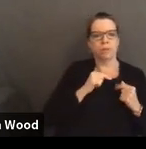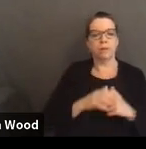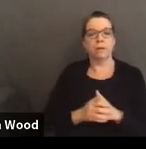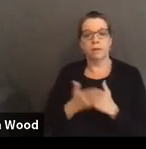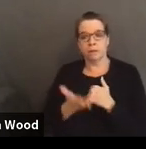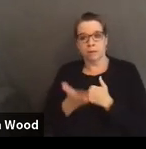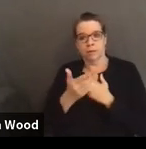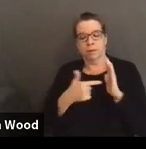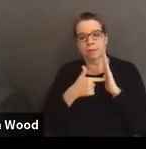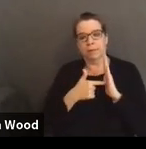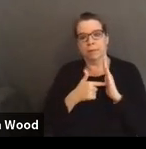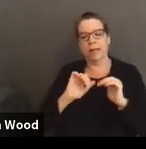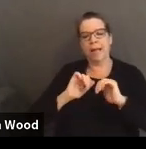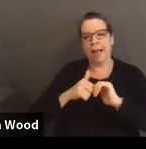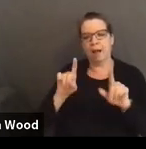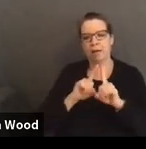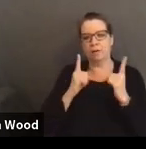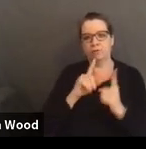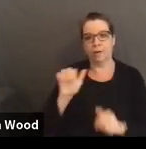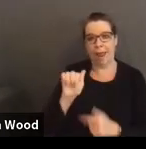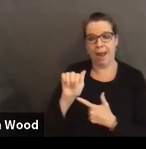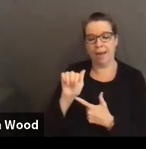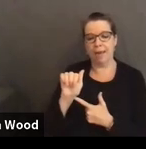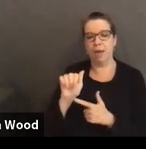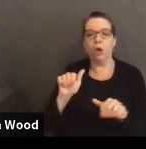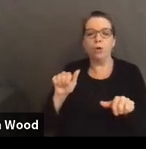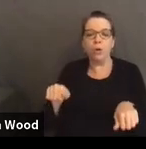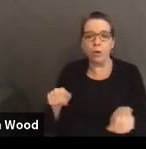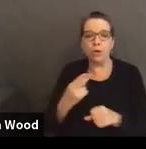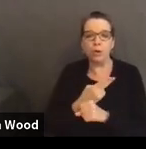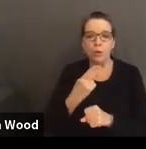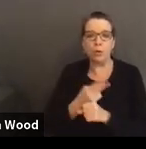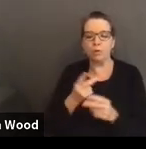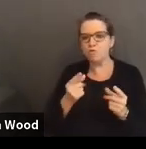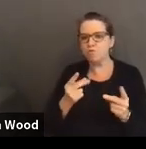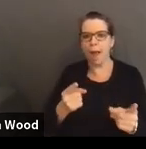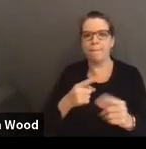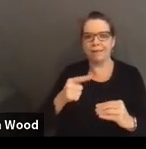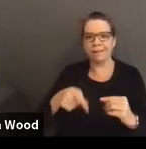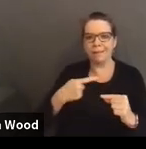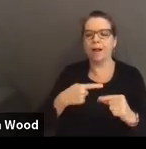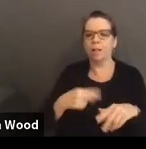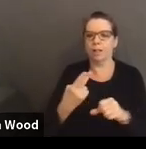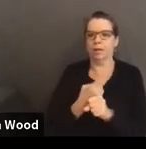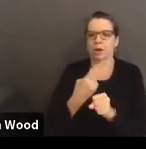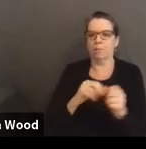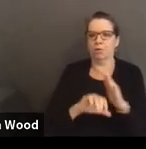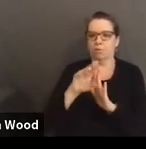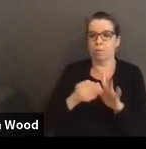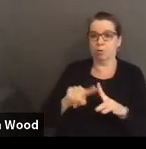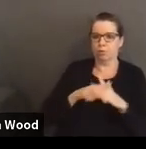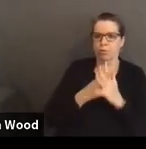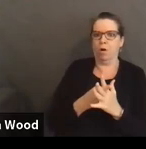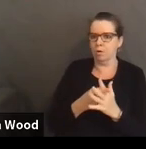here's an example of how District A could use a rapid cycle adoption and launch. So you